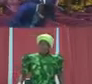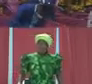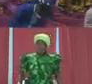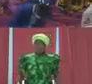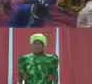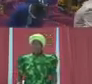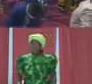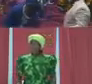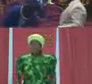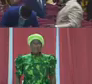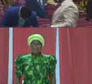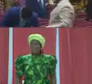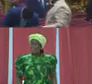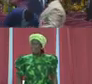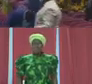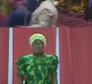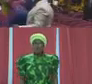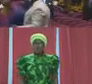correctly,